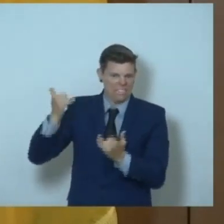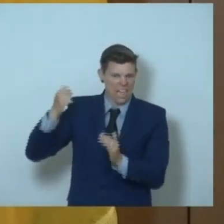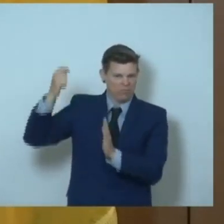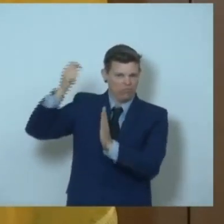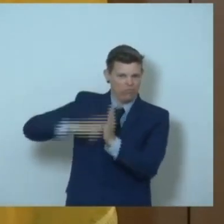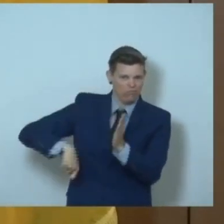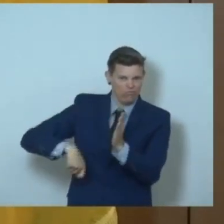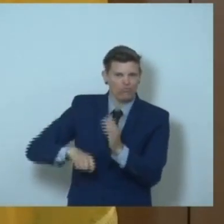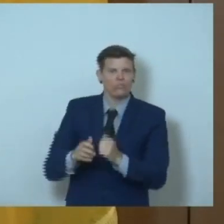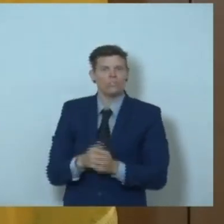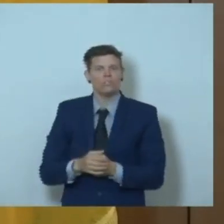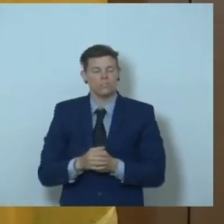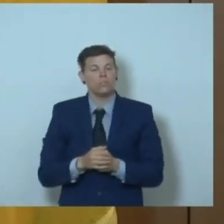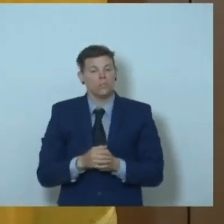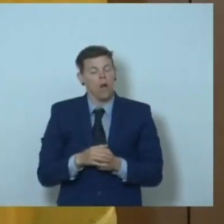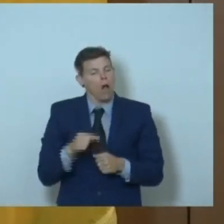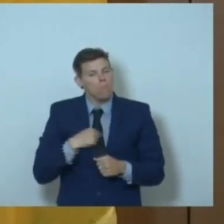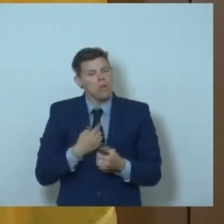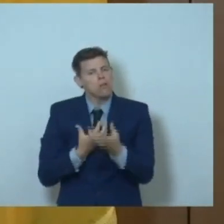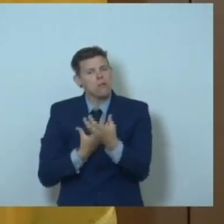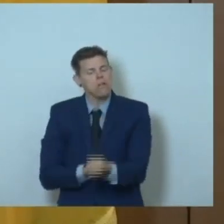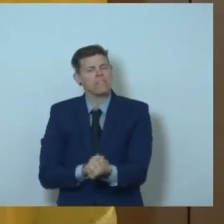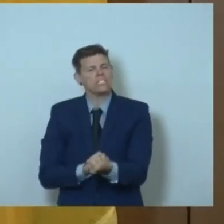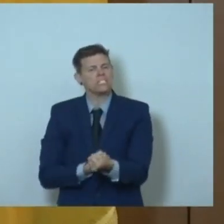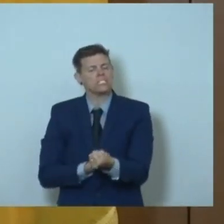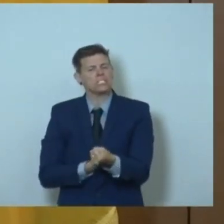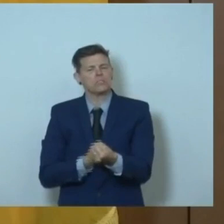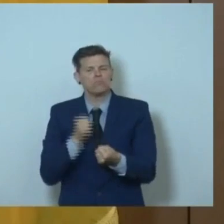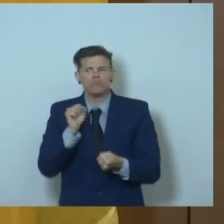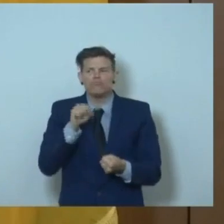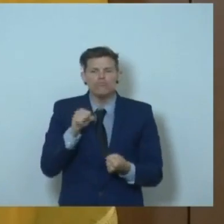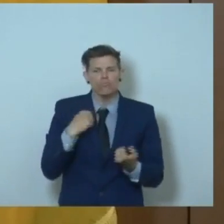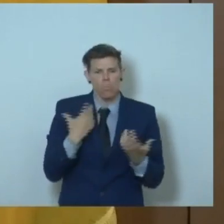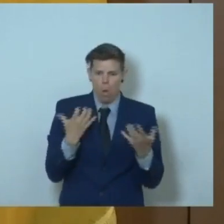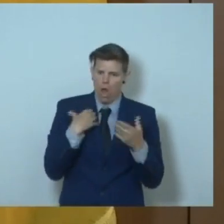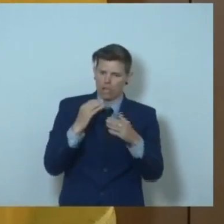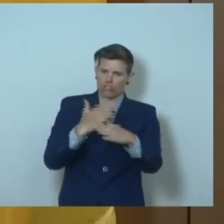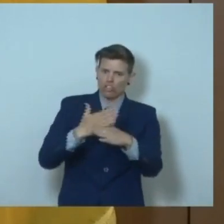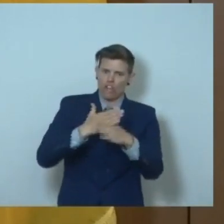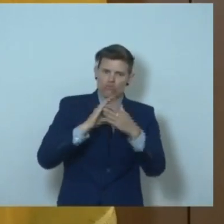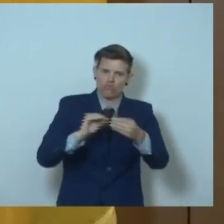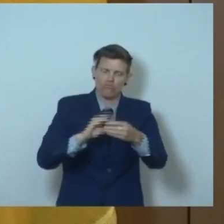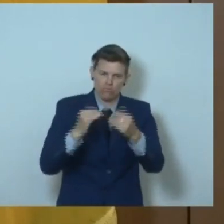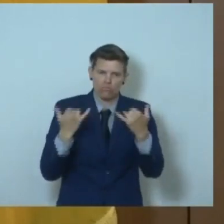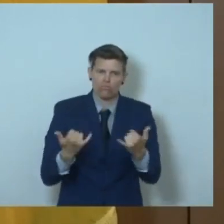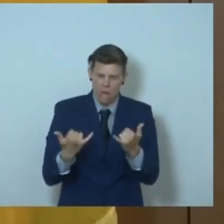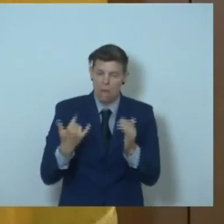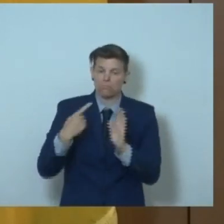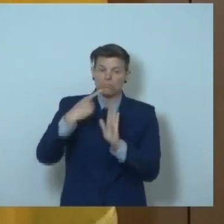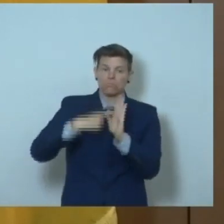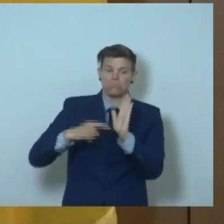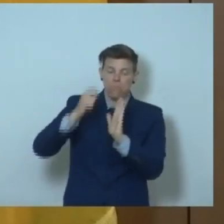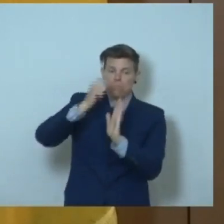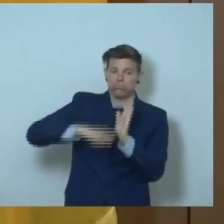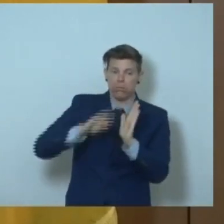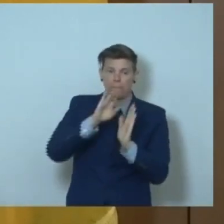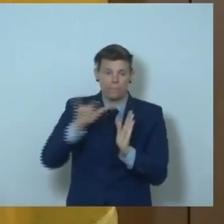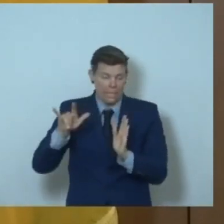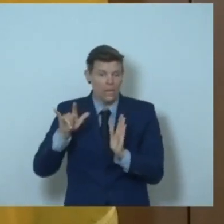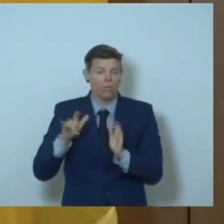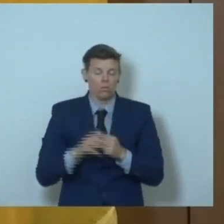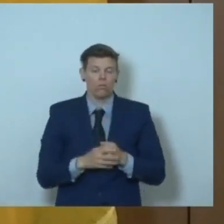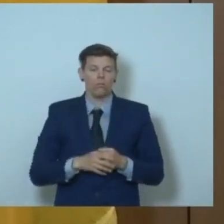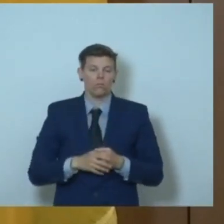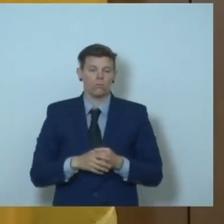confident that at least the things I've talked about with you today will be in that legislation, and then, of course, will be on the